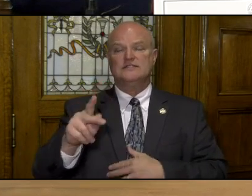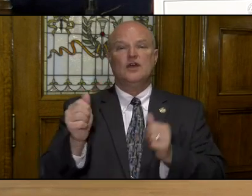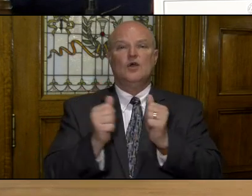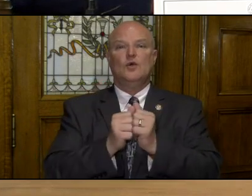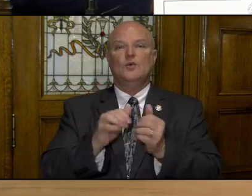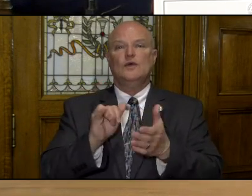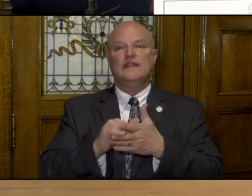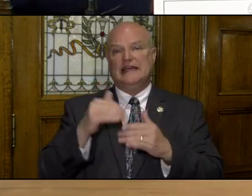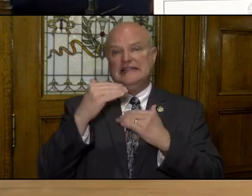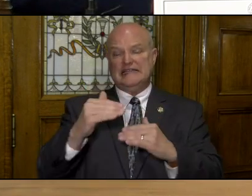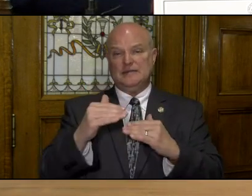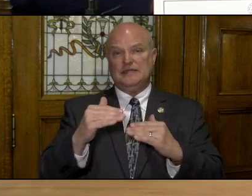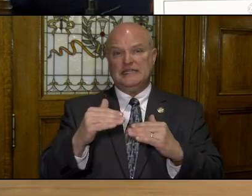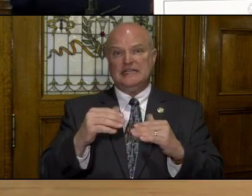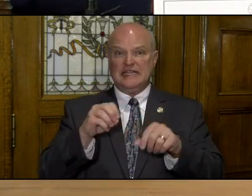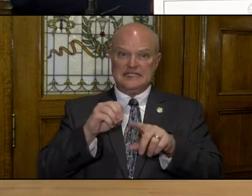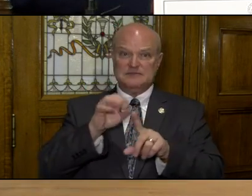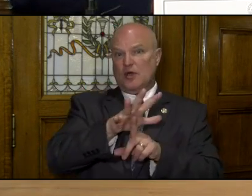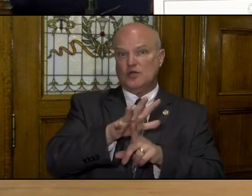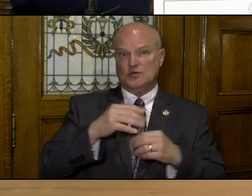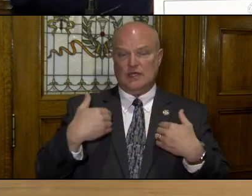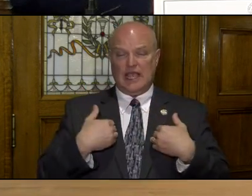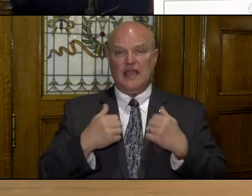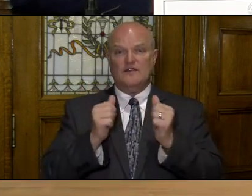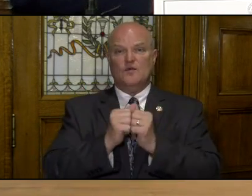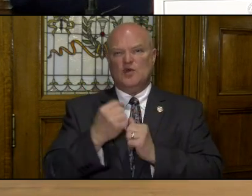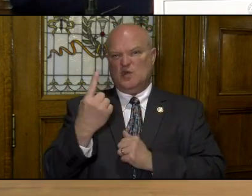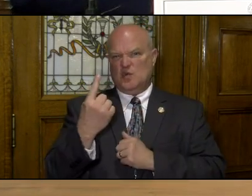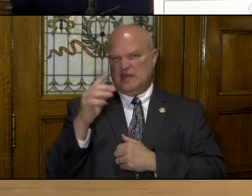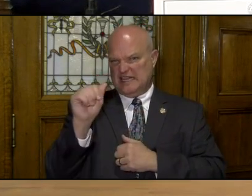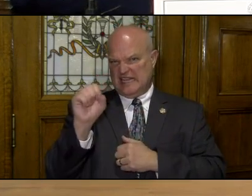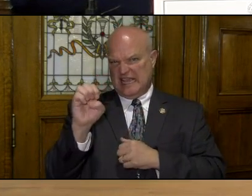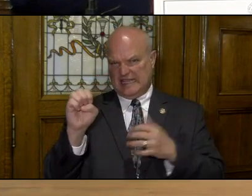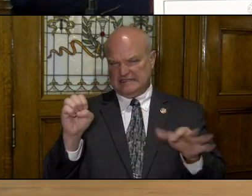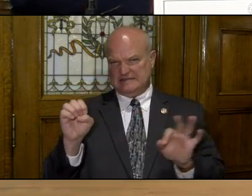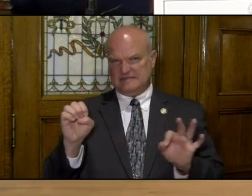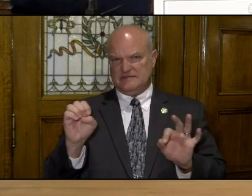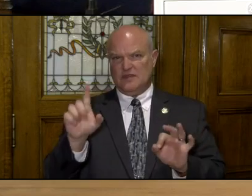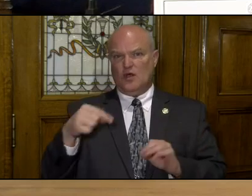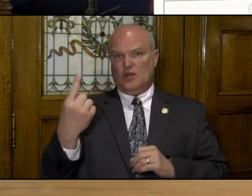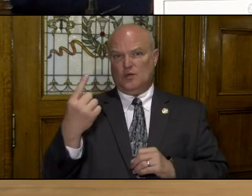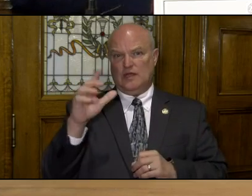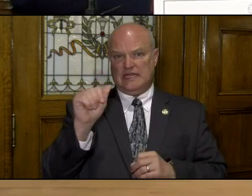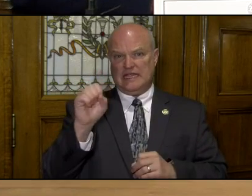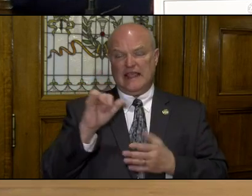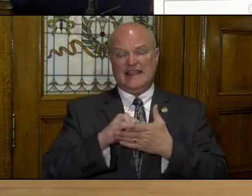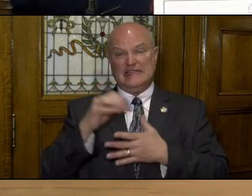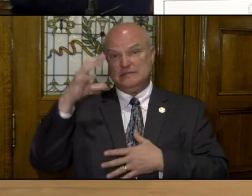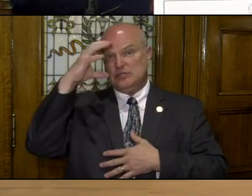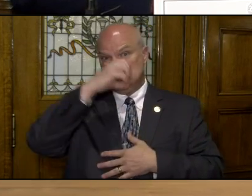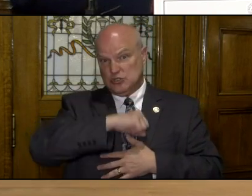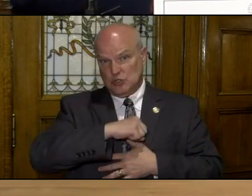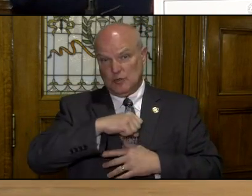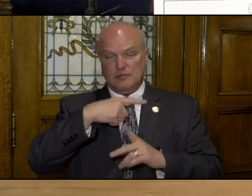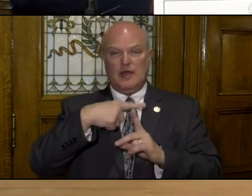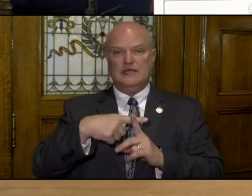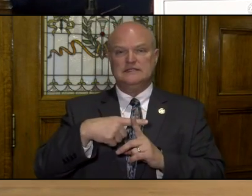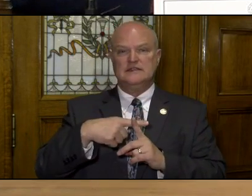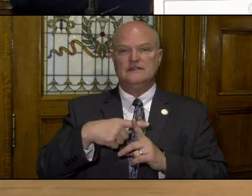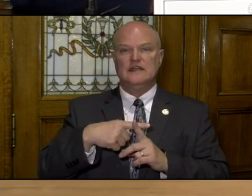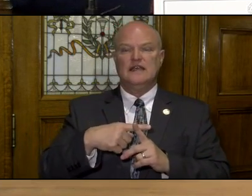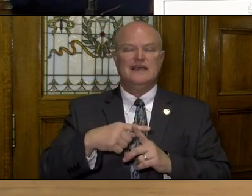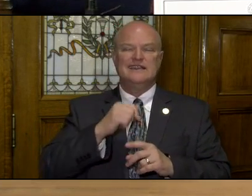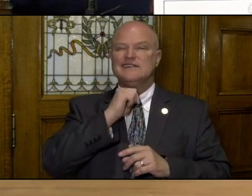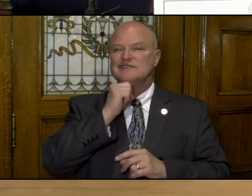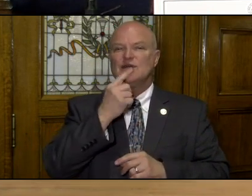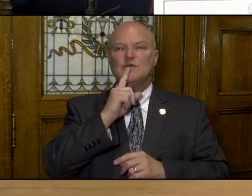with the limited exposure that we have, with one case, only one case that is presumed positive,